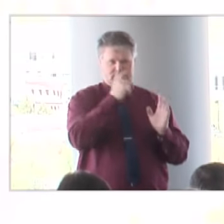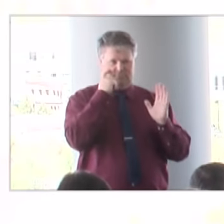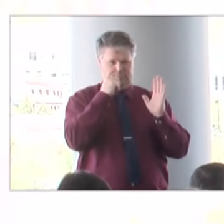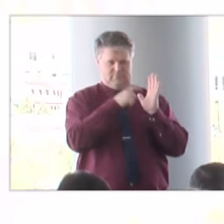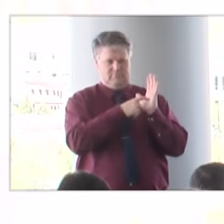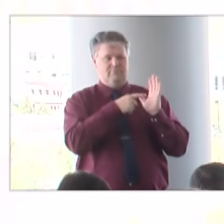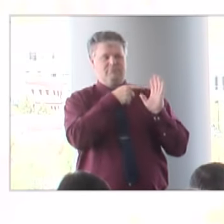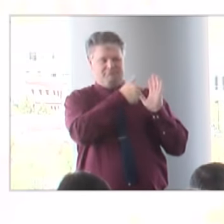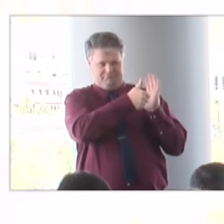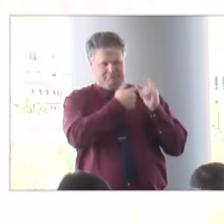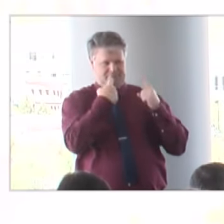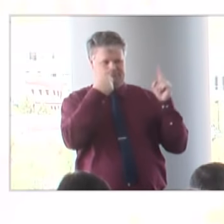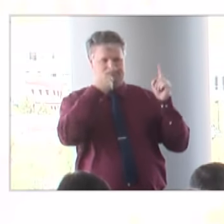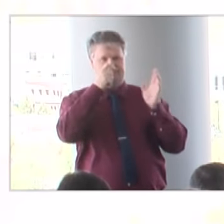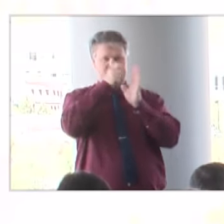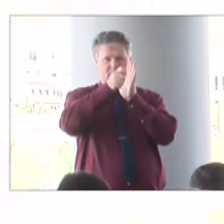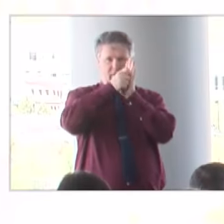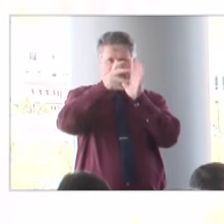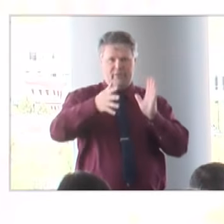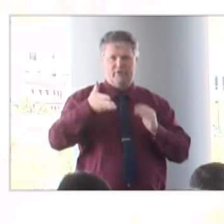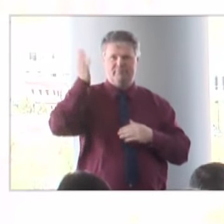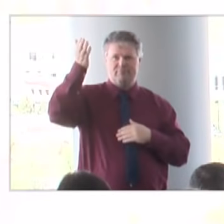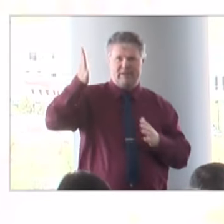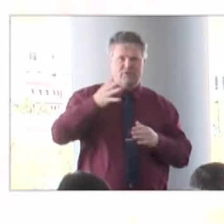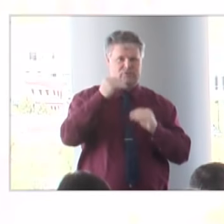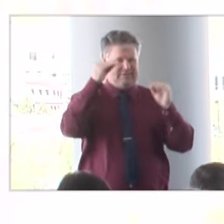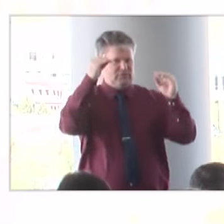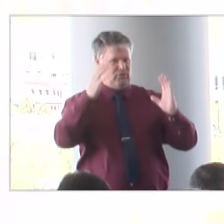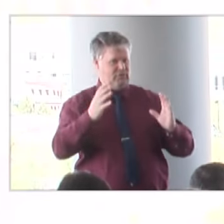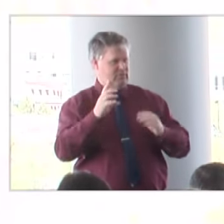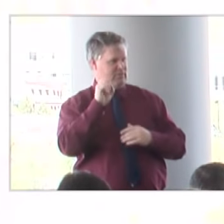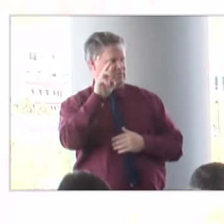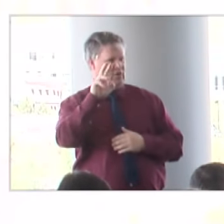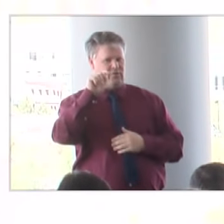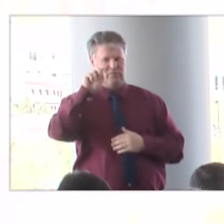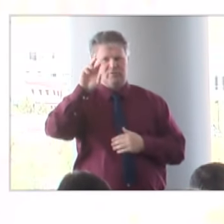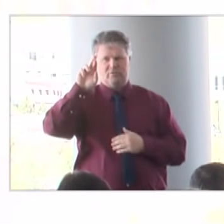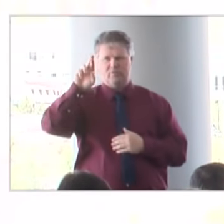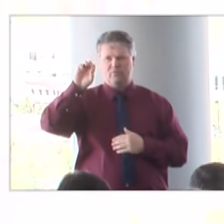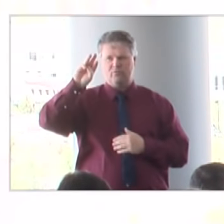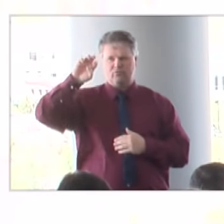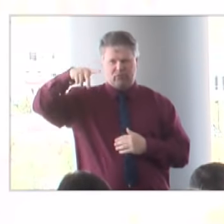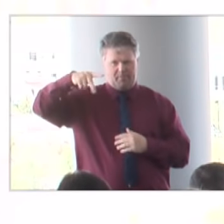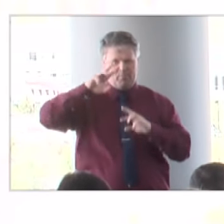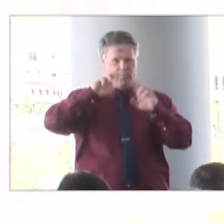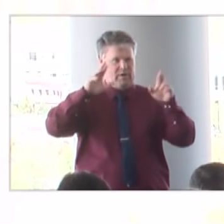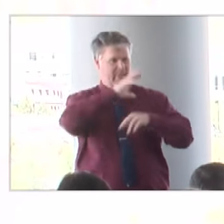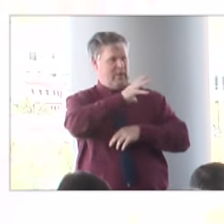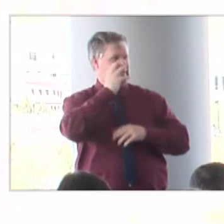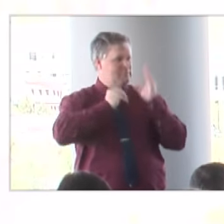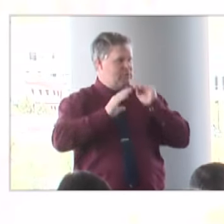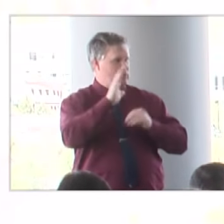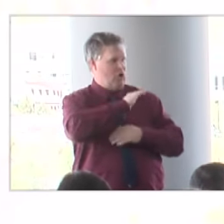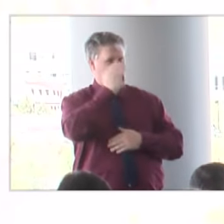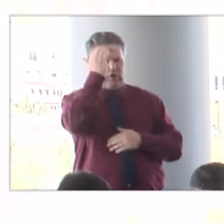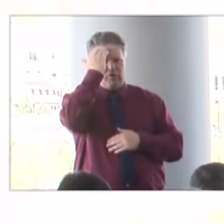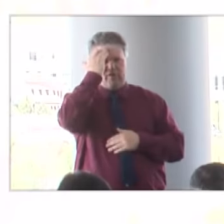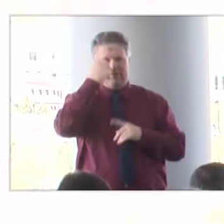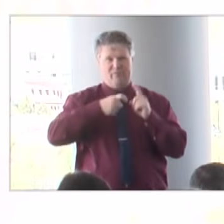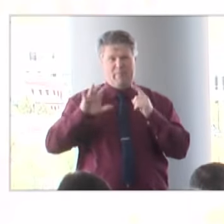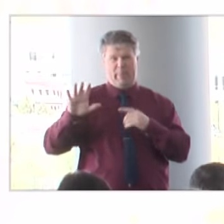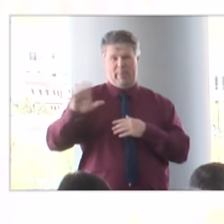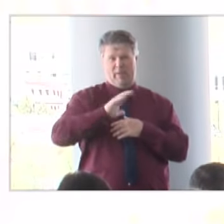author, lecturer, and instructor. Dr. Tromp is ready to take her experience and knowledge from these